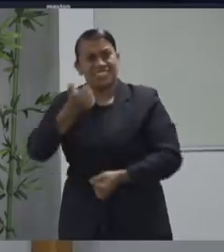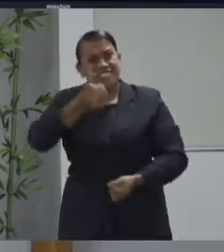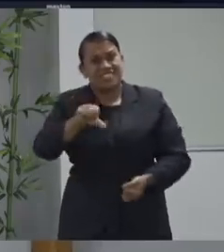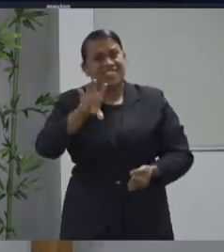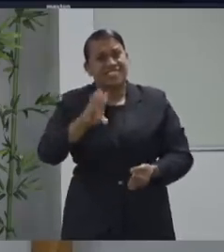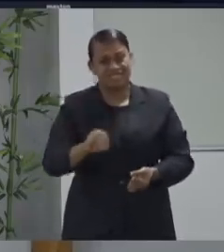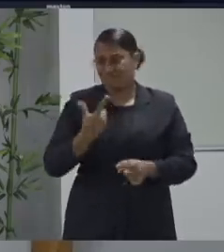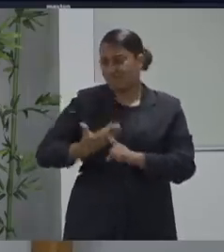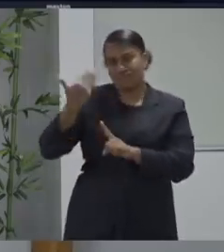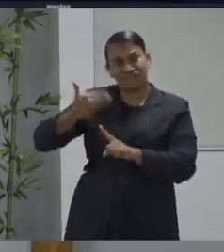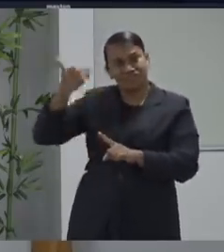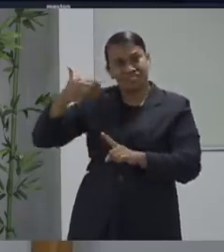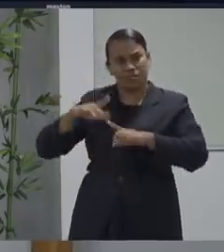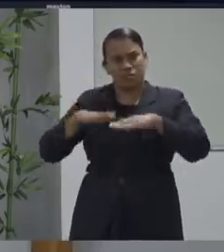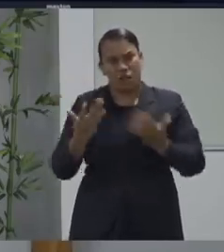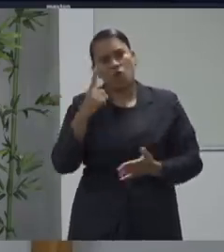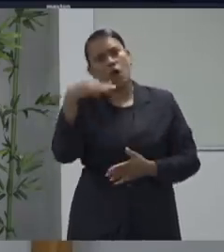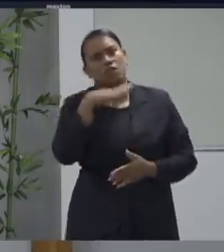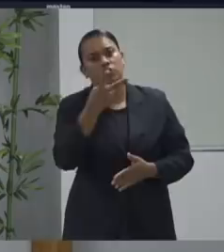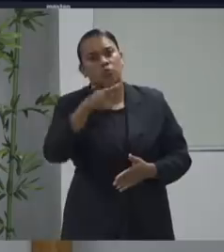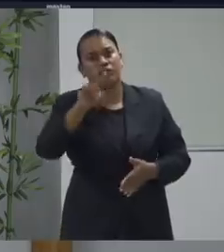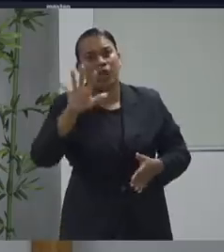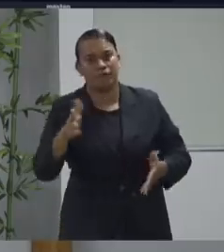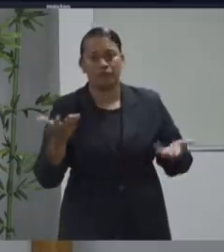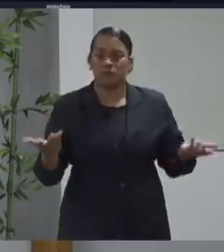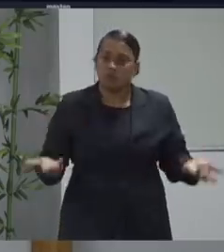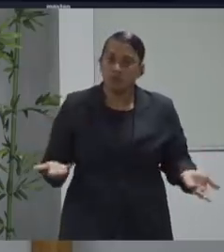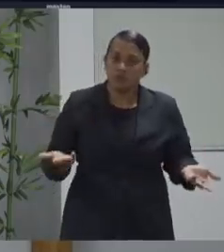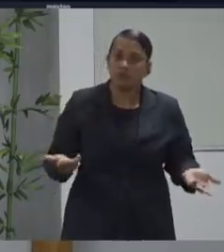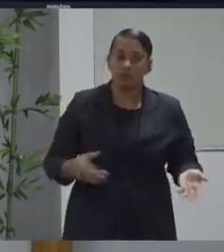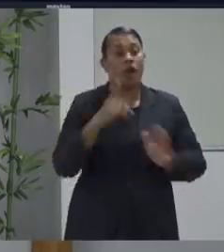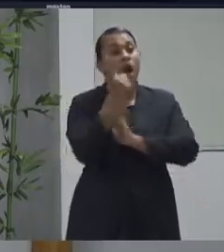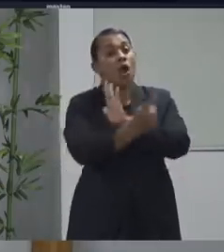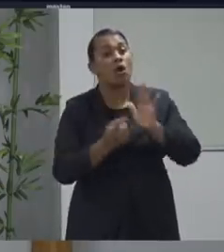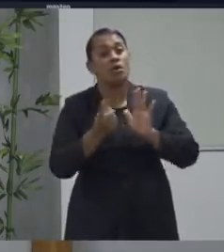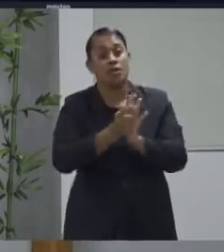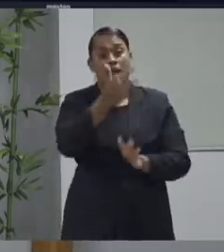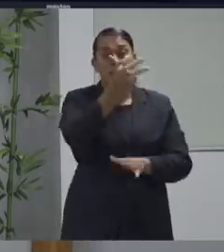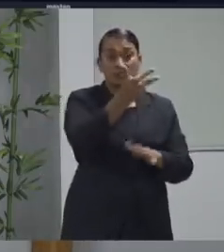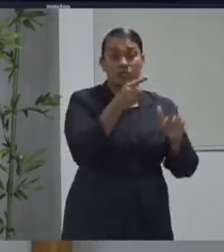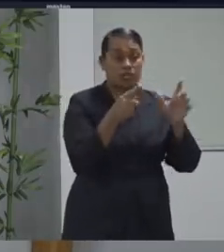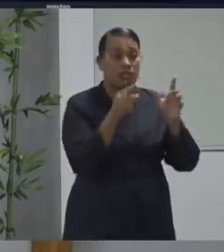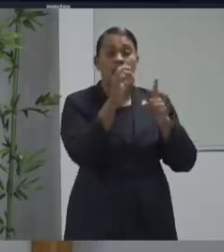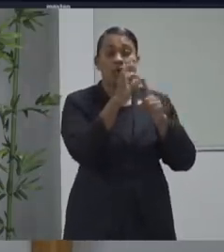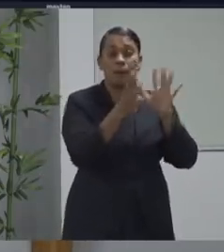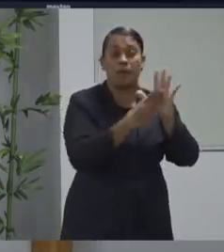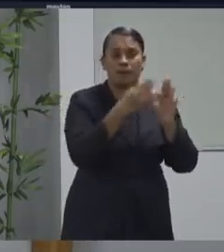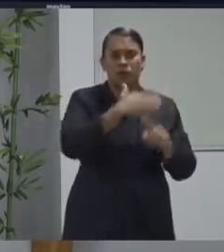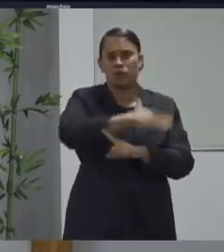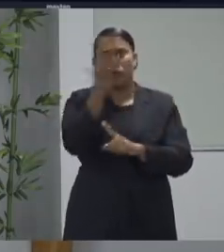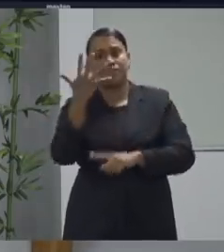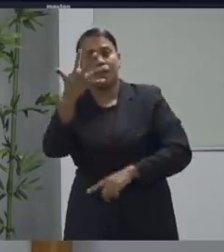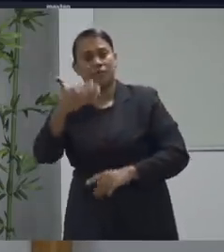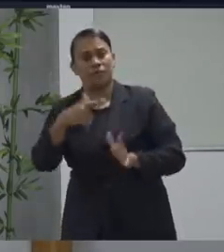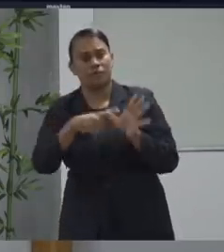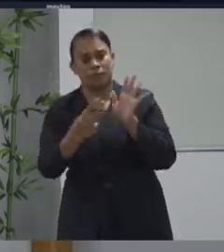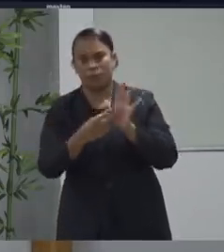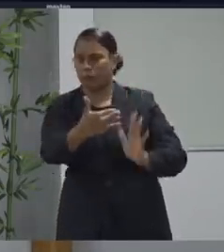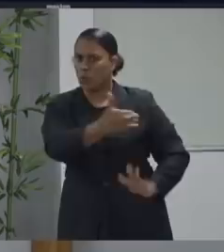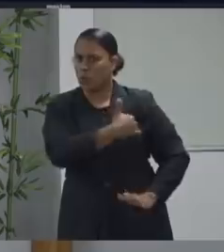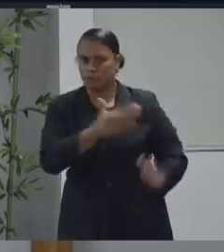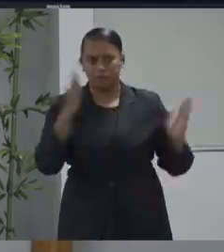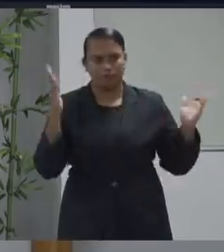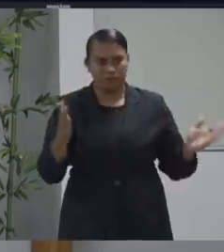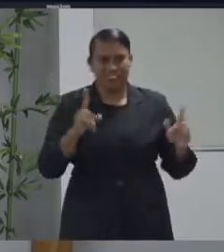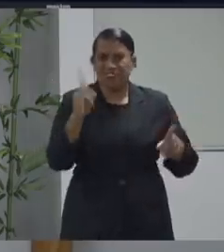before. The hours of the curfew are 8 p.m. to 5 a.m. every night. Do whatever you need